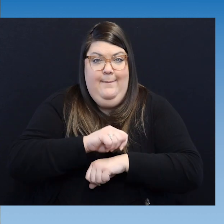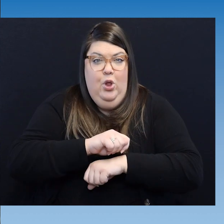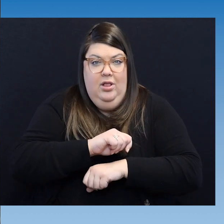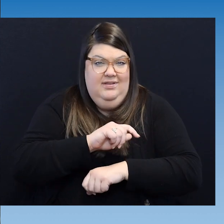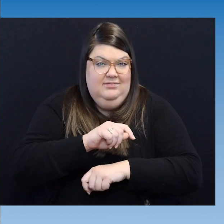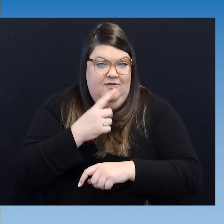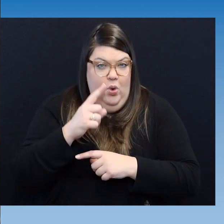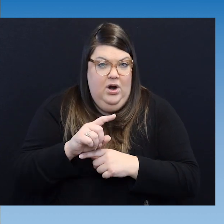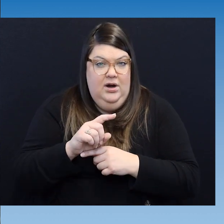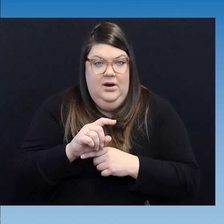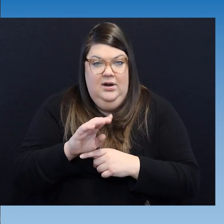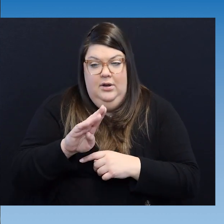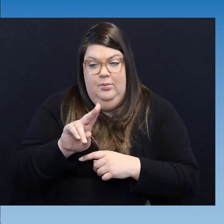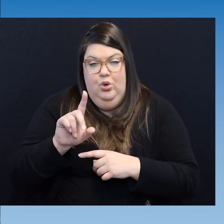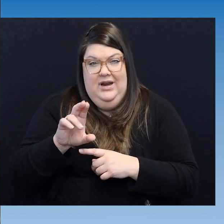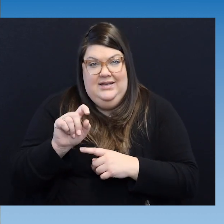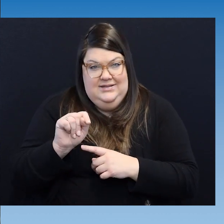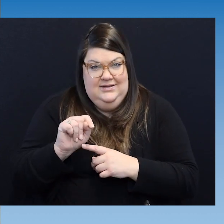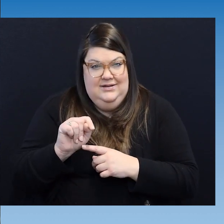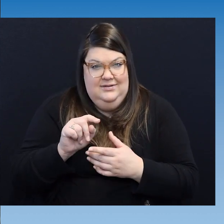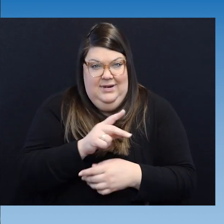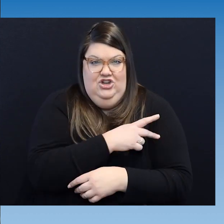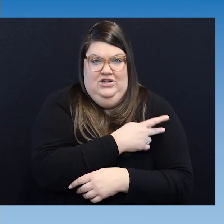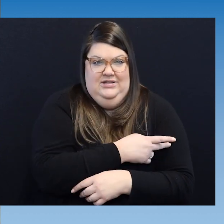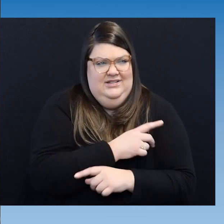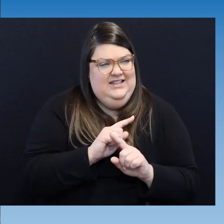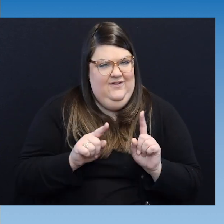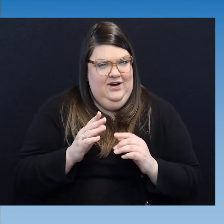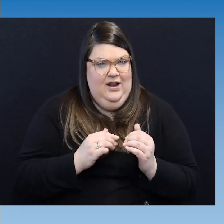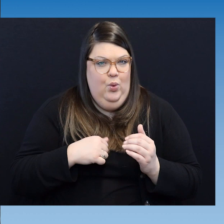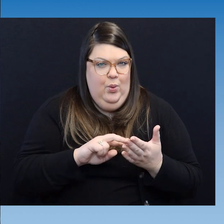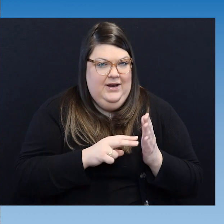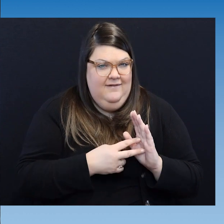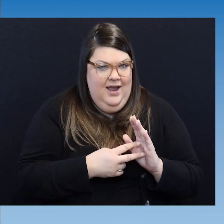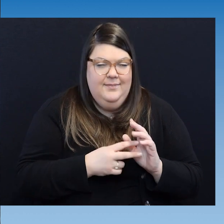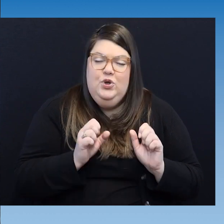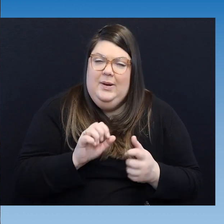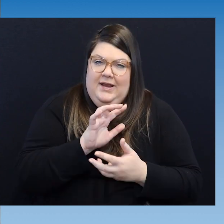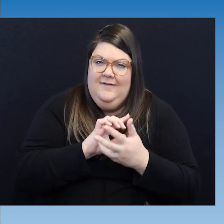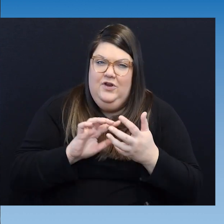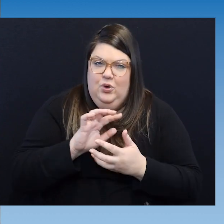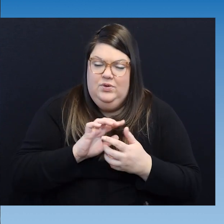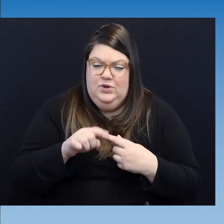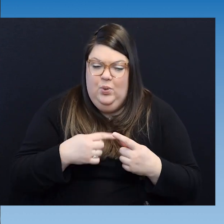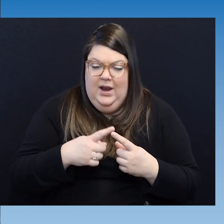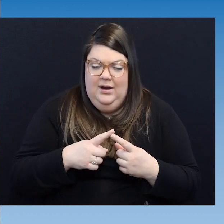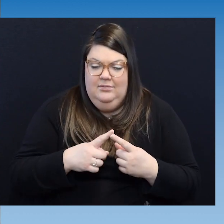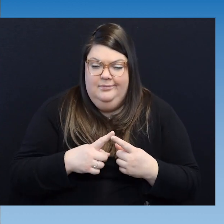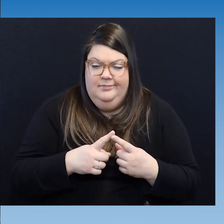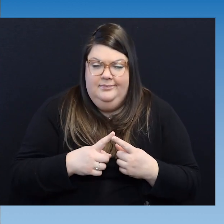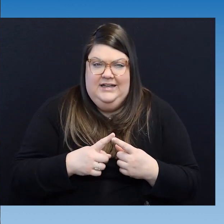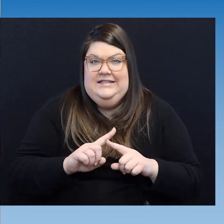we define as hospice here. So it gets confused when you take it out of this